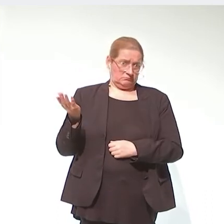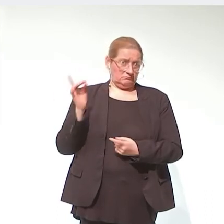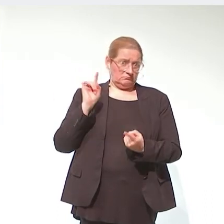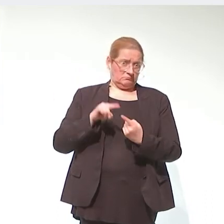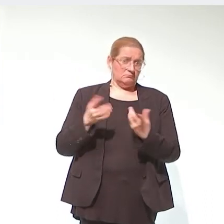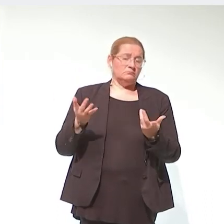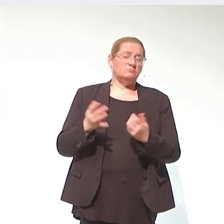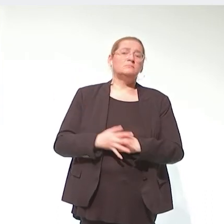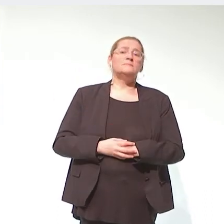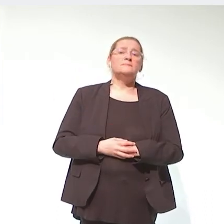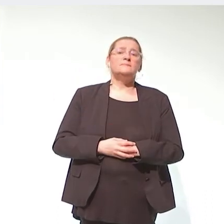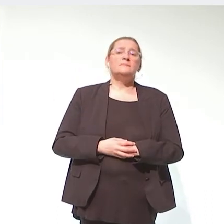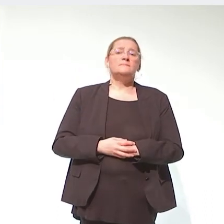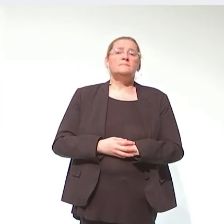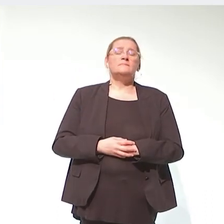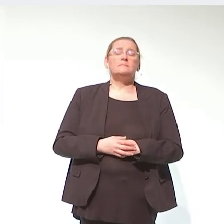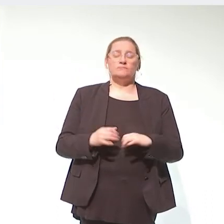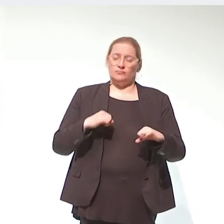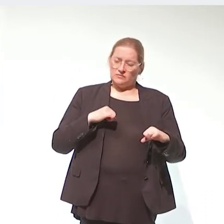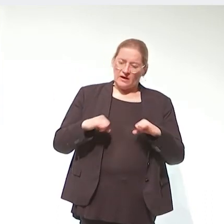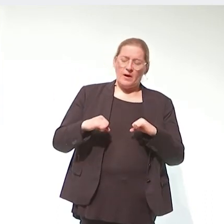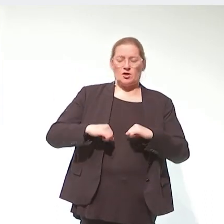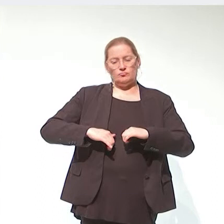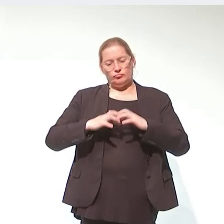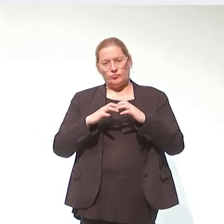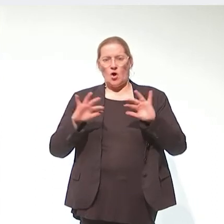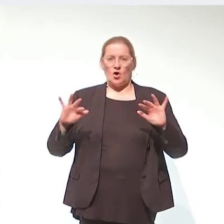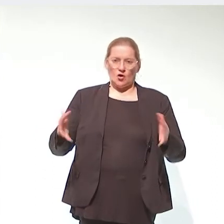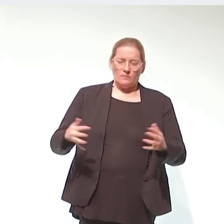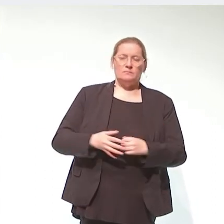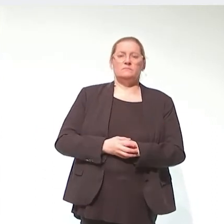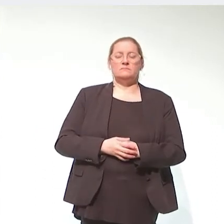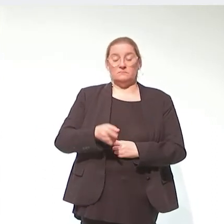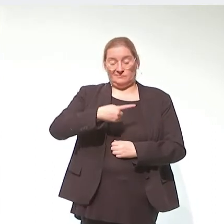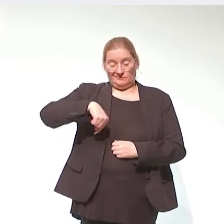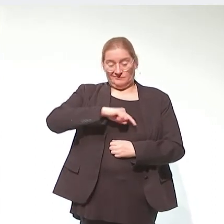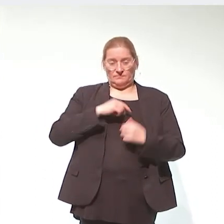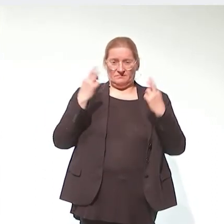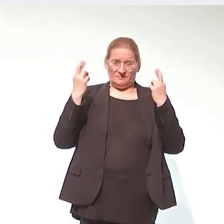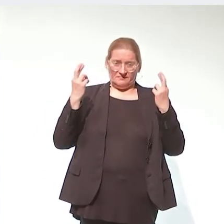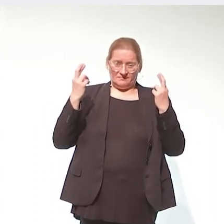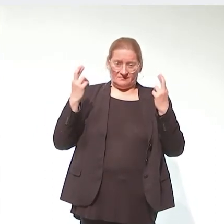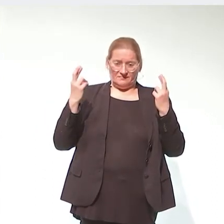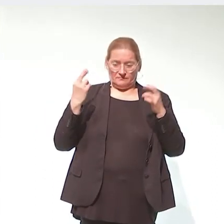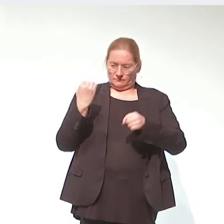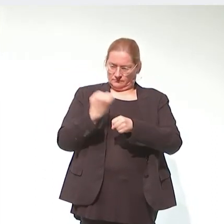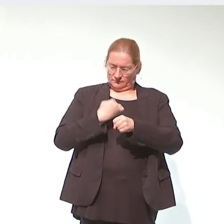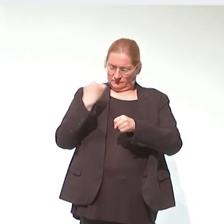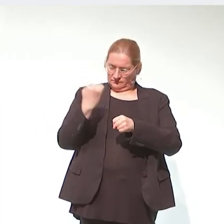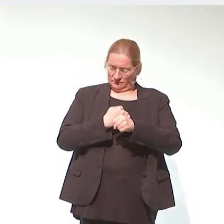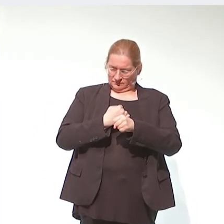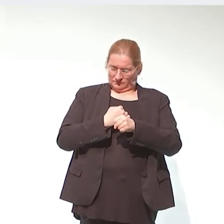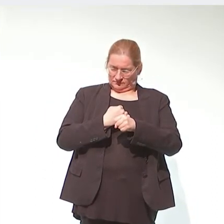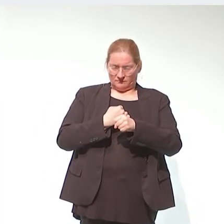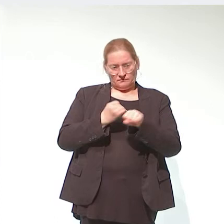that this opportunity for new jobs will enhance the opportunities that